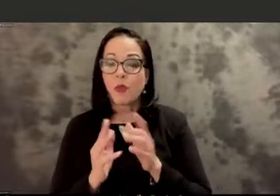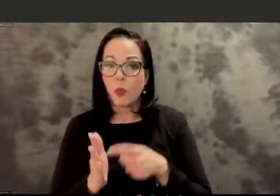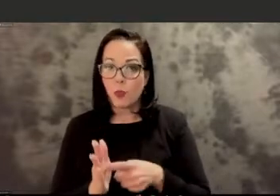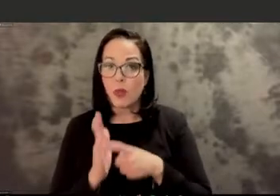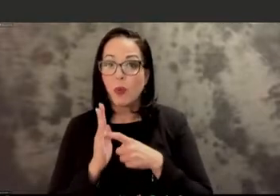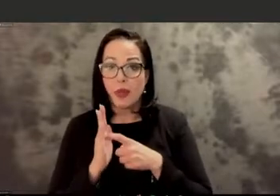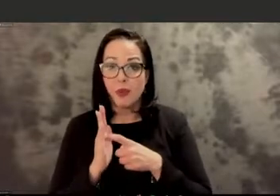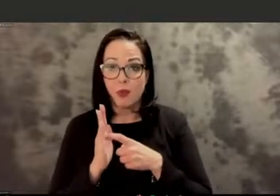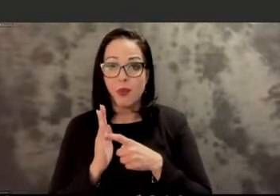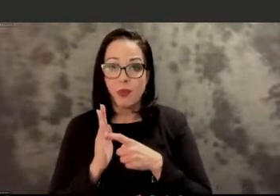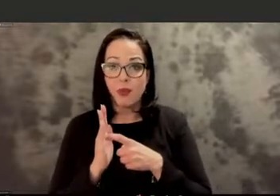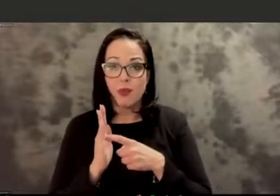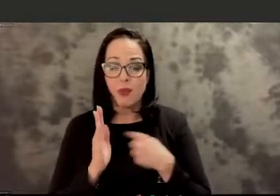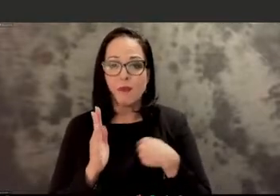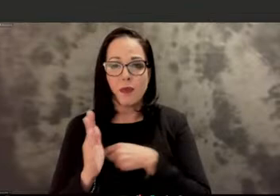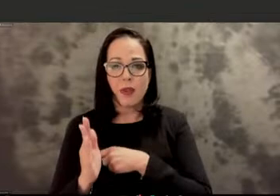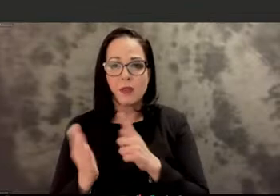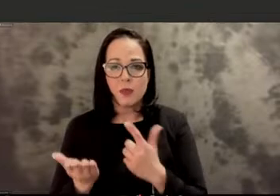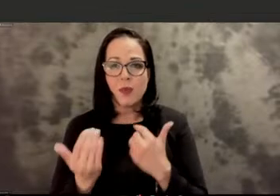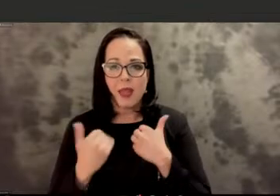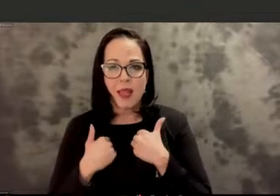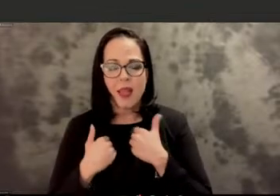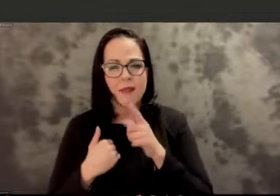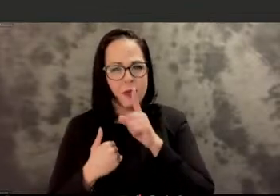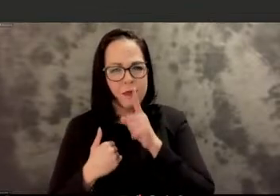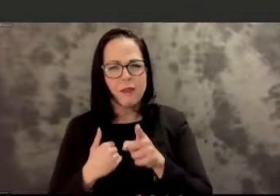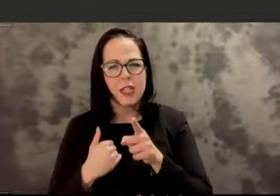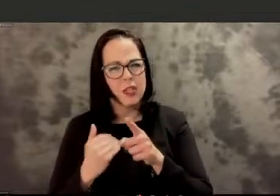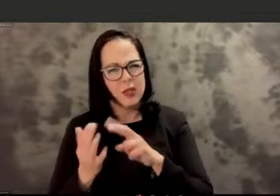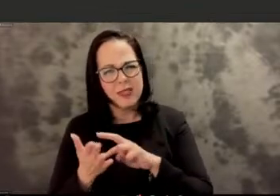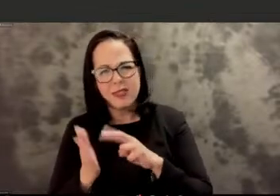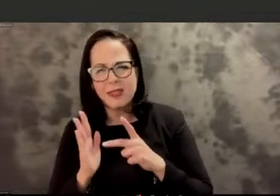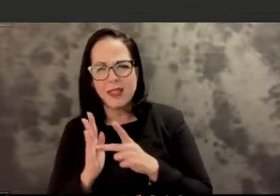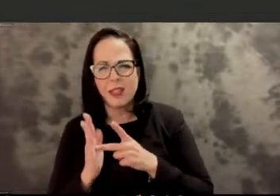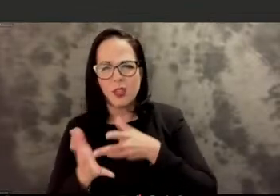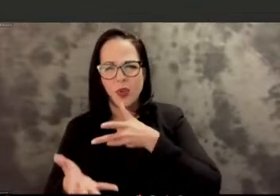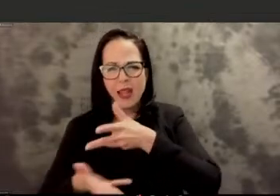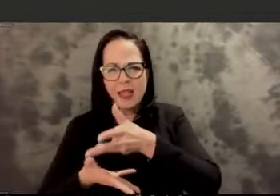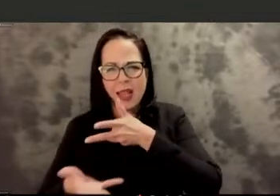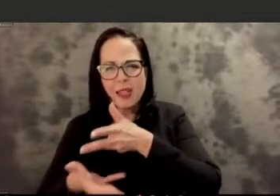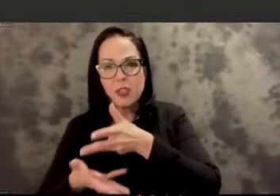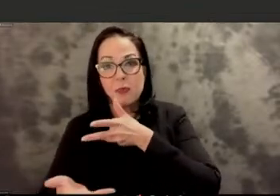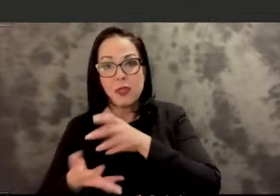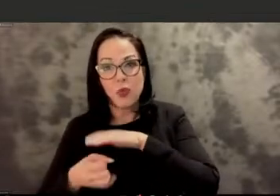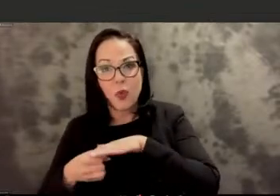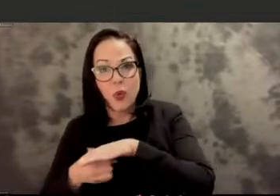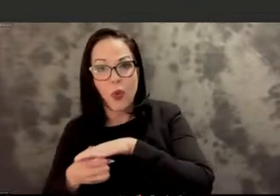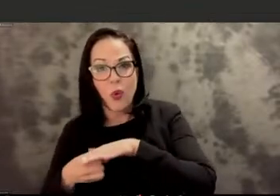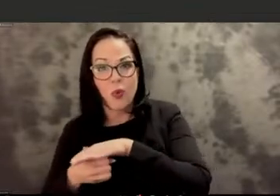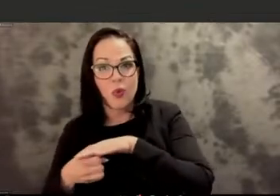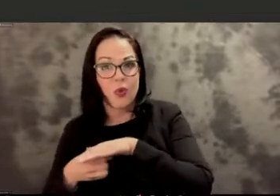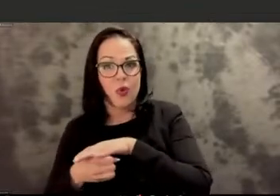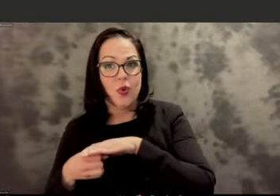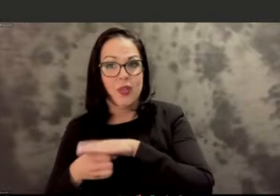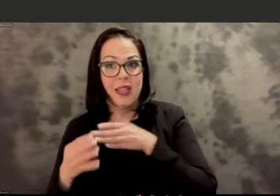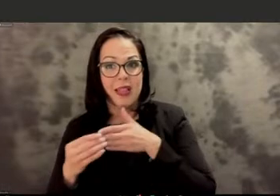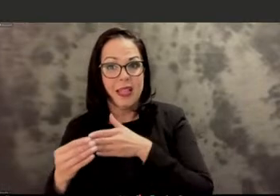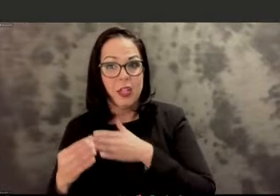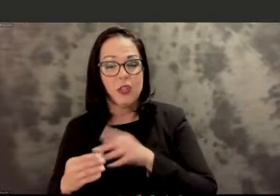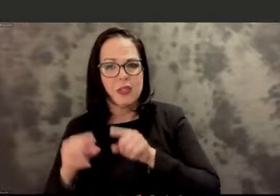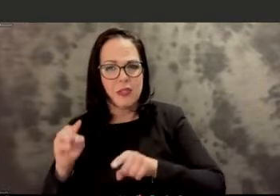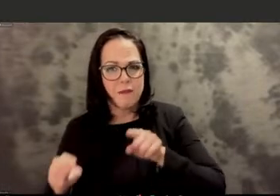required for us to have very intentional engagement of local leaders of diverse Asian